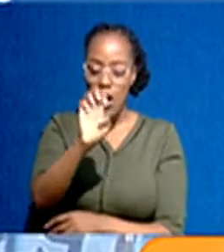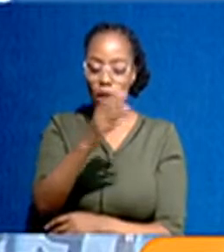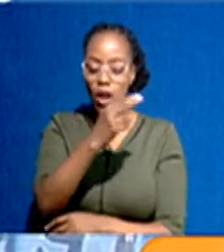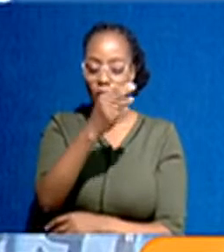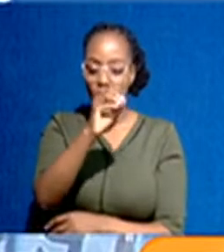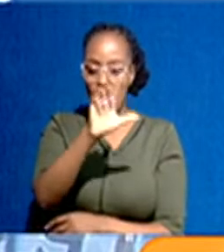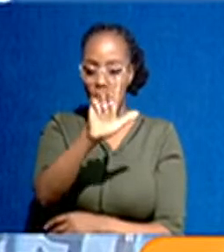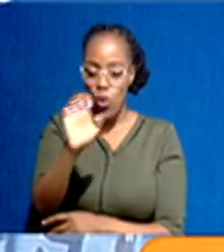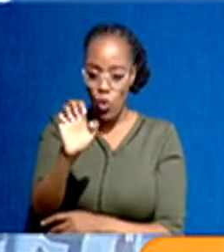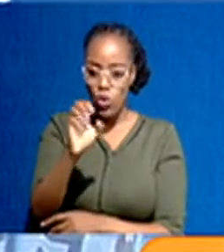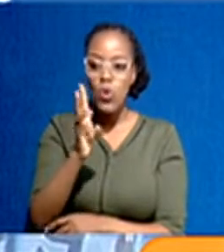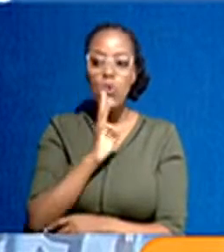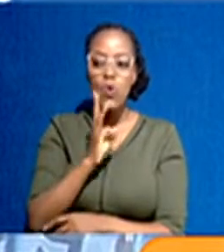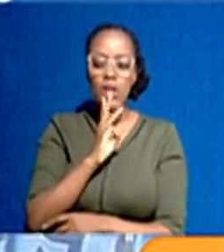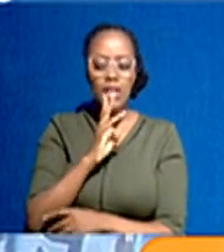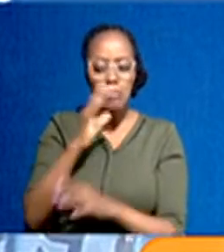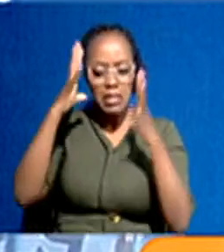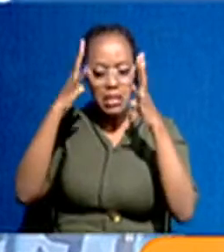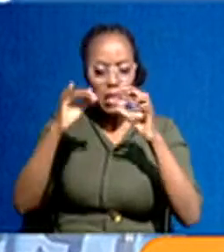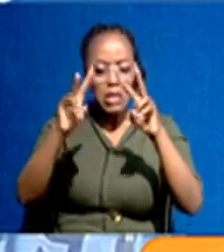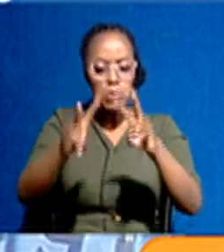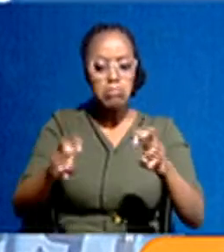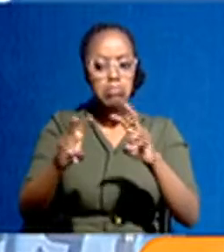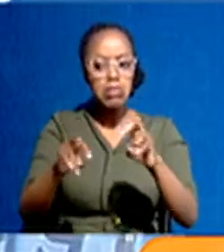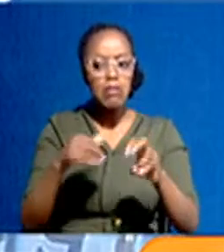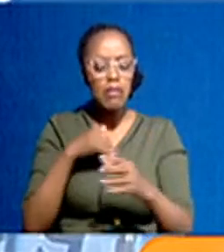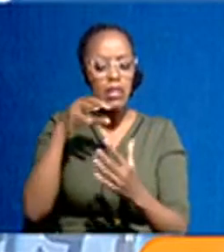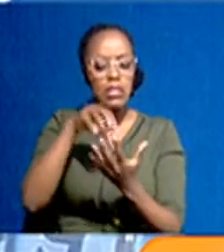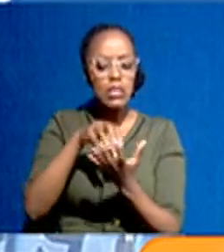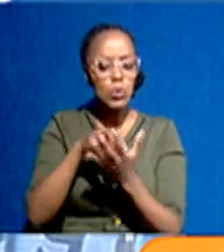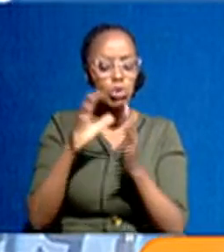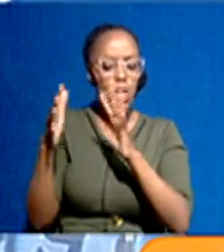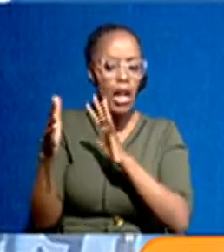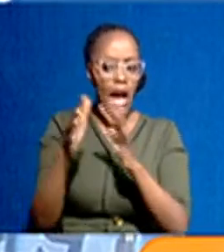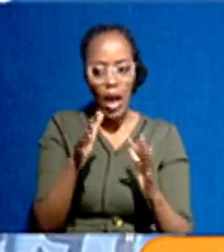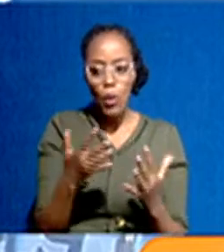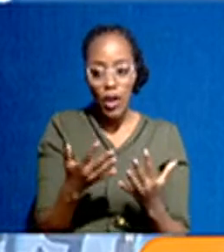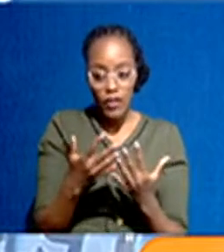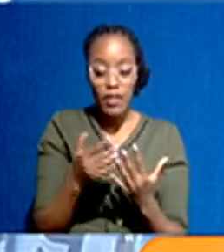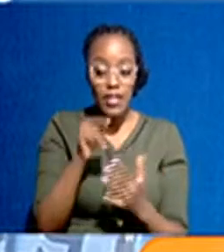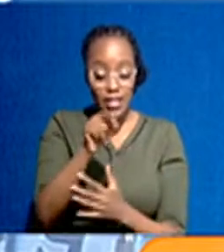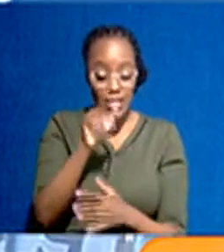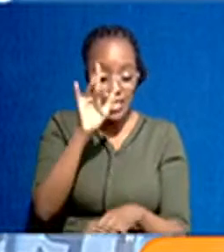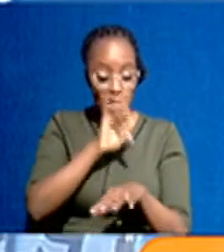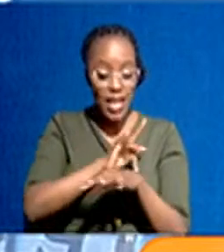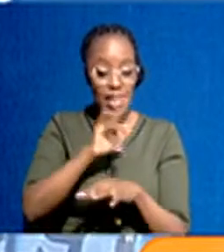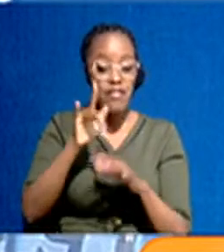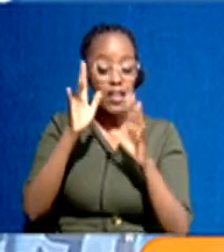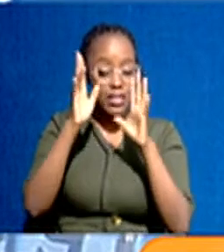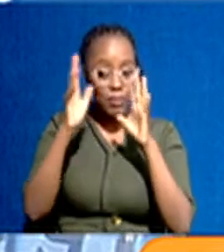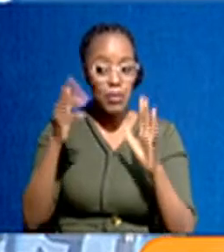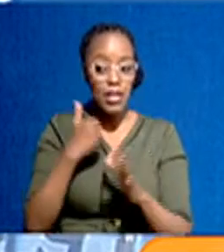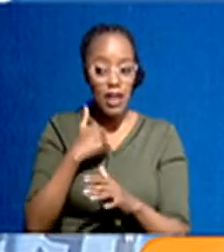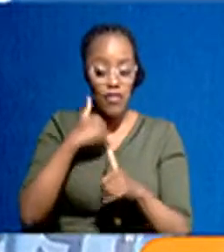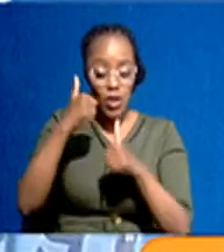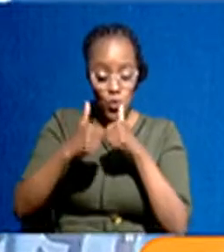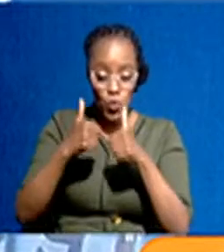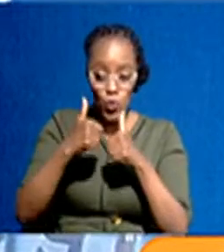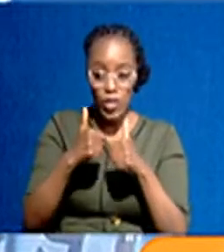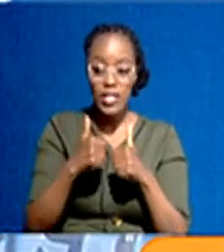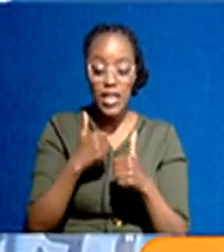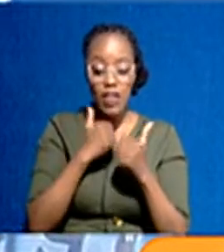to do a deep dive and see just how bad the situation is on the ground and the adverse effect it is having